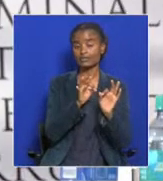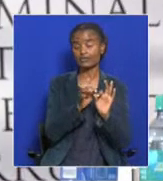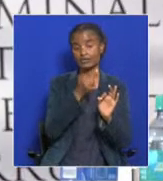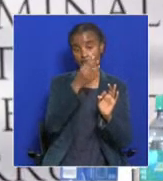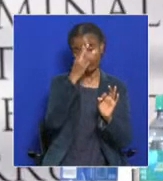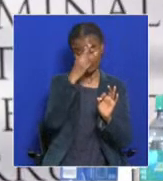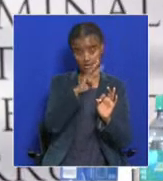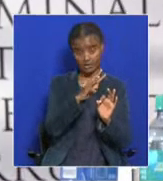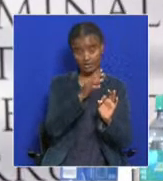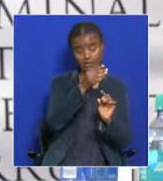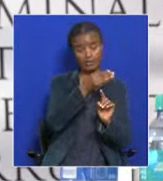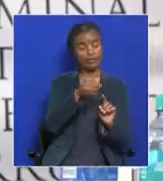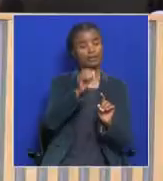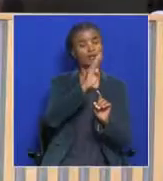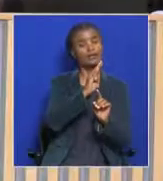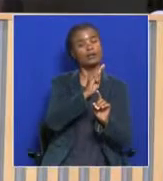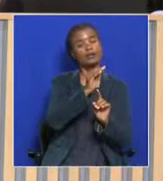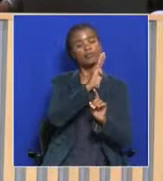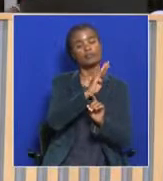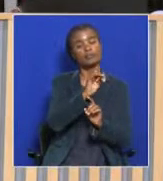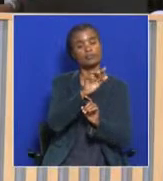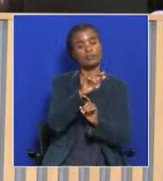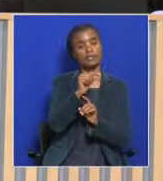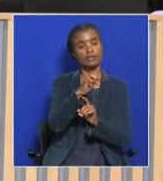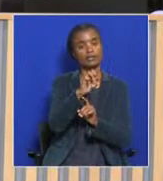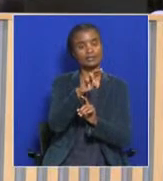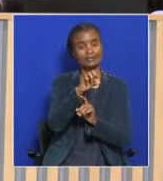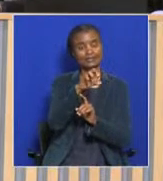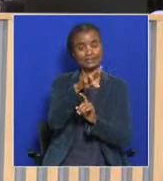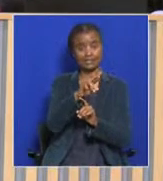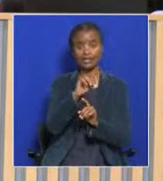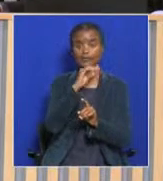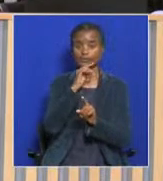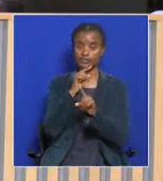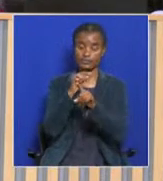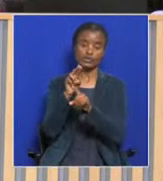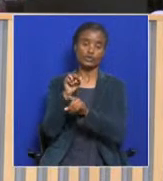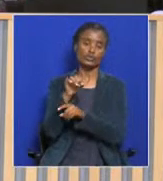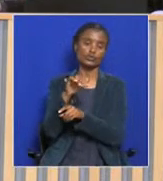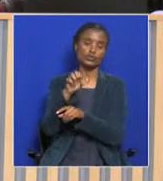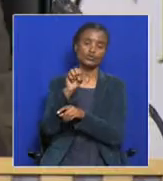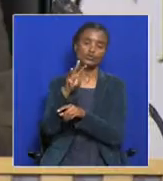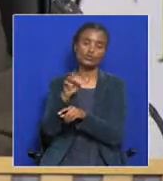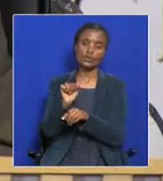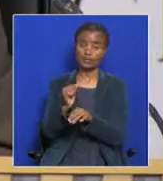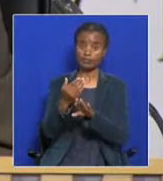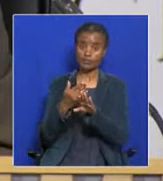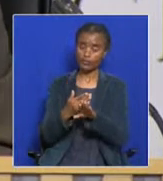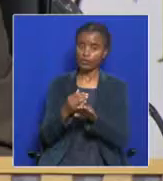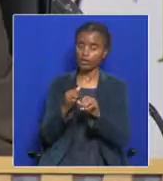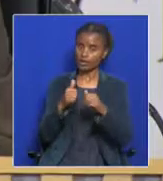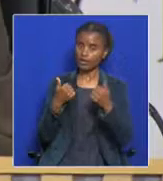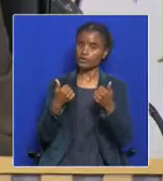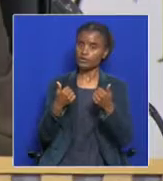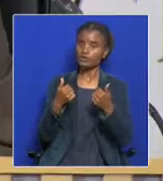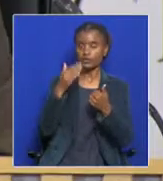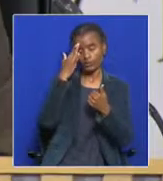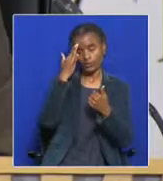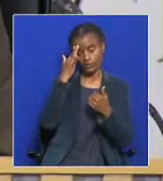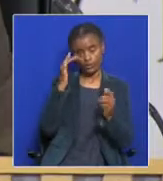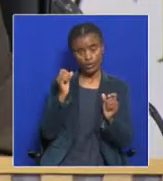Brigadier Nyuzwa was well aware of the challenges, my frustrations with getting rid of these drugs in whichever way, by either disposal